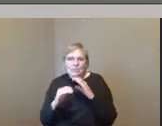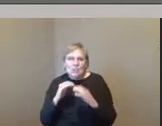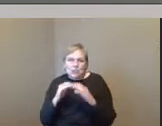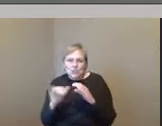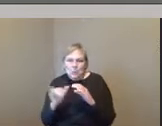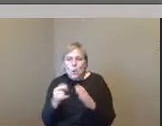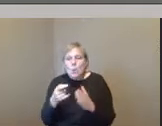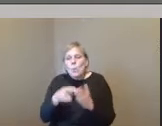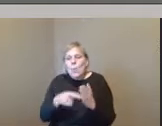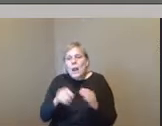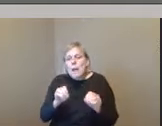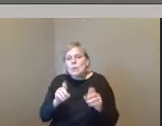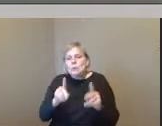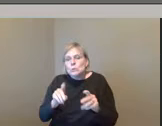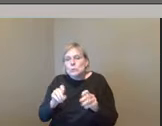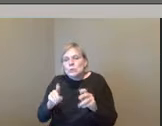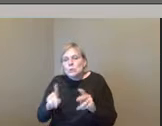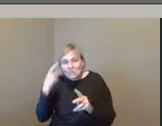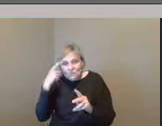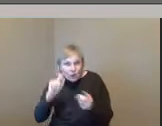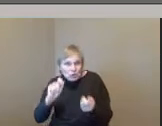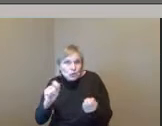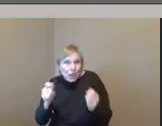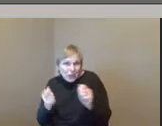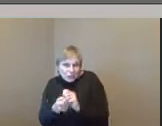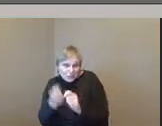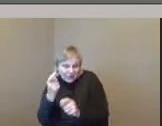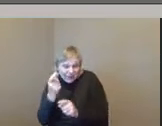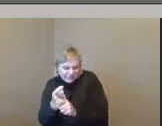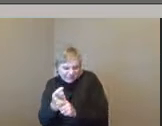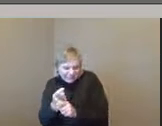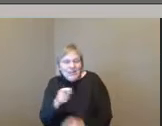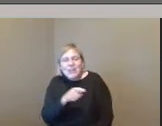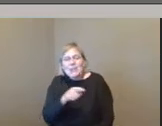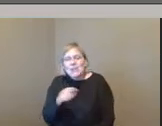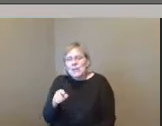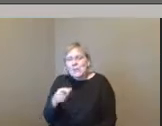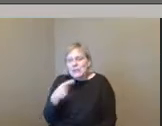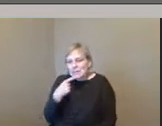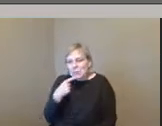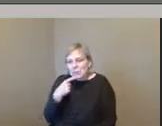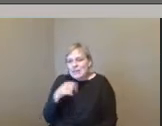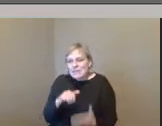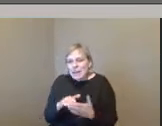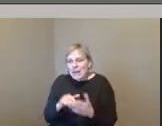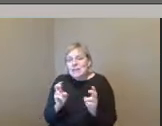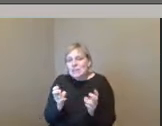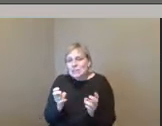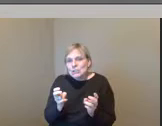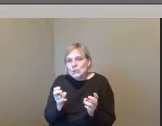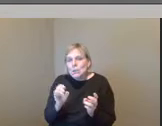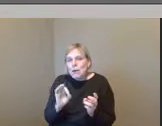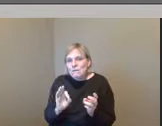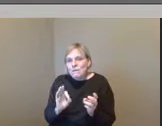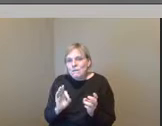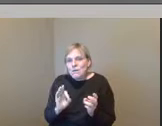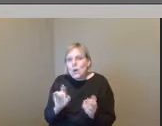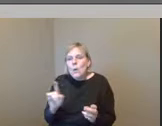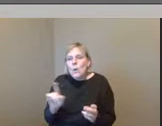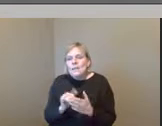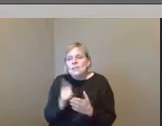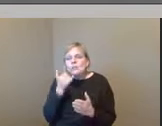what are the opportunities for change, right? Because you noted the issue that where